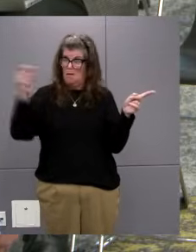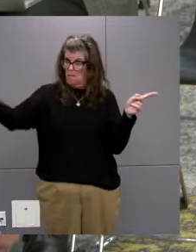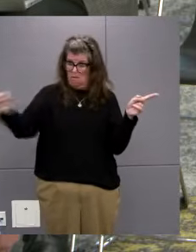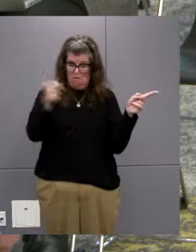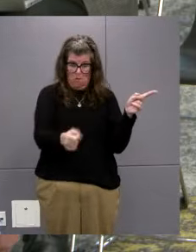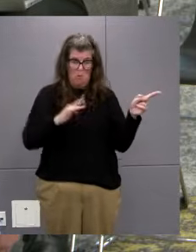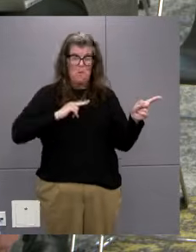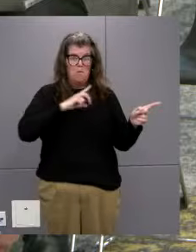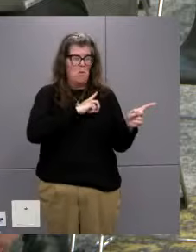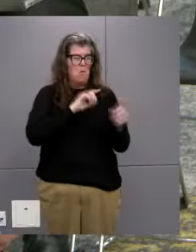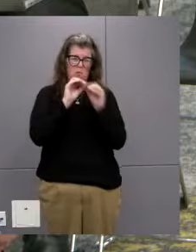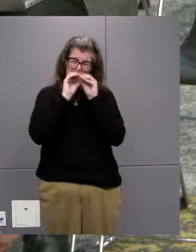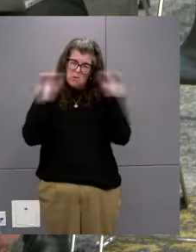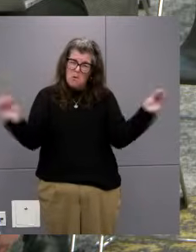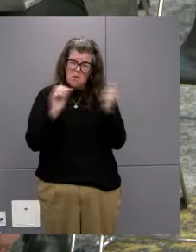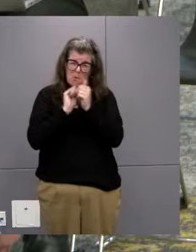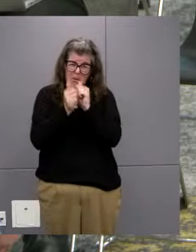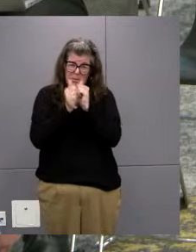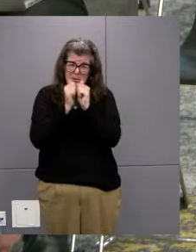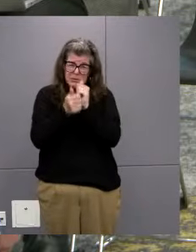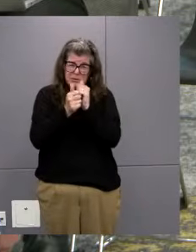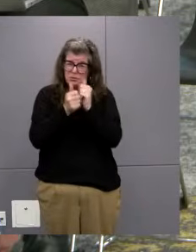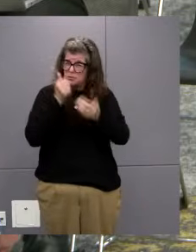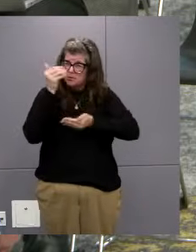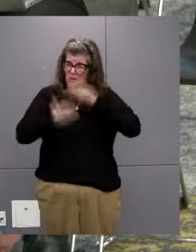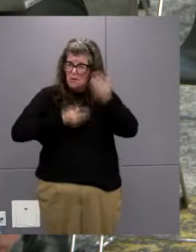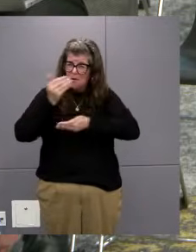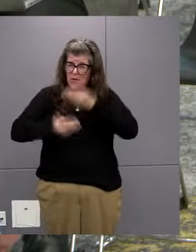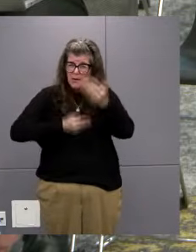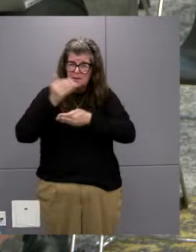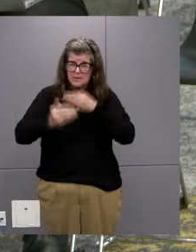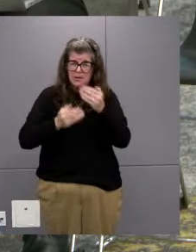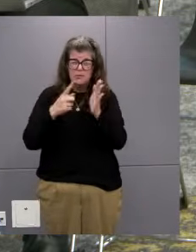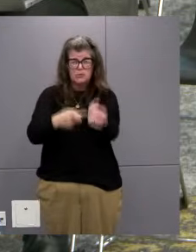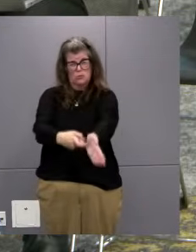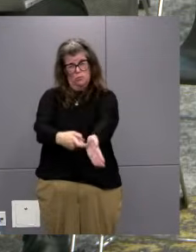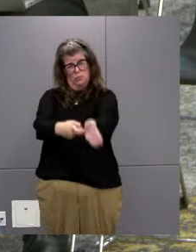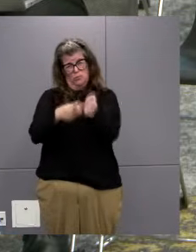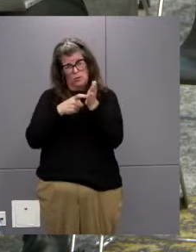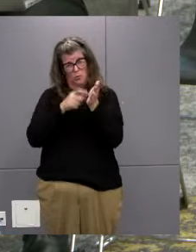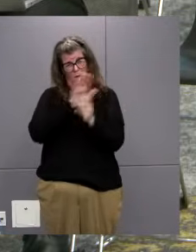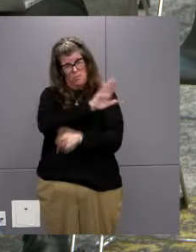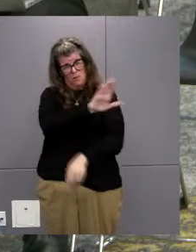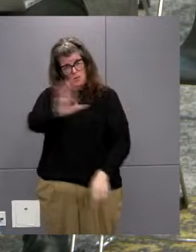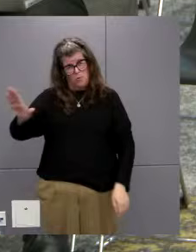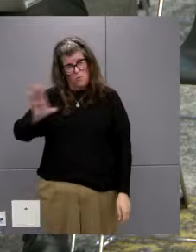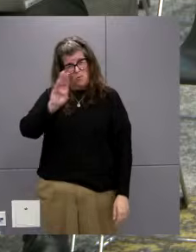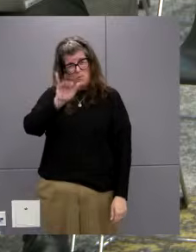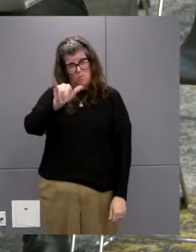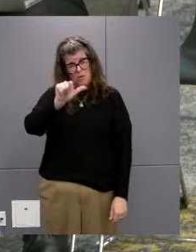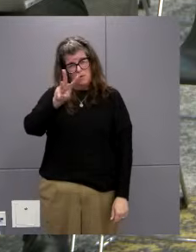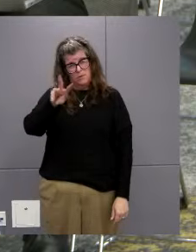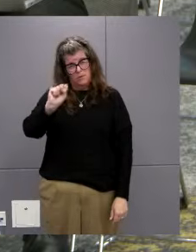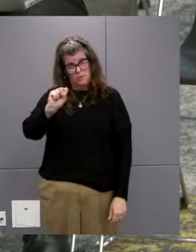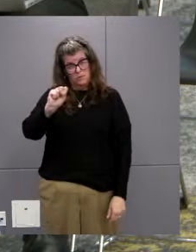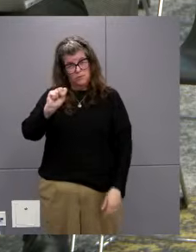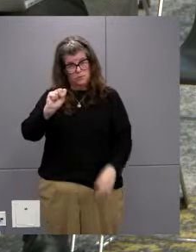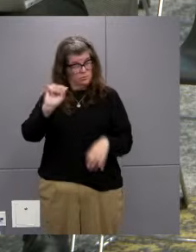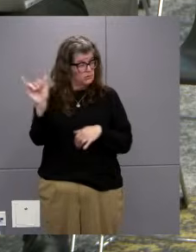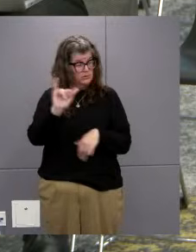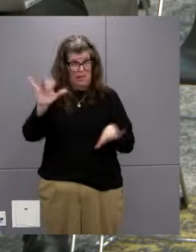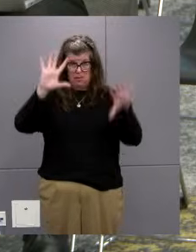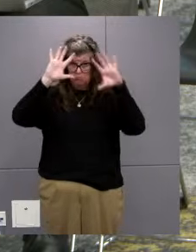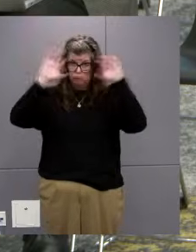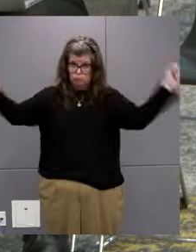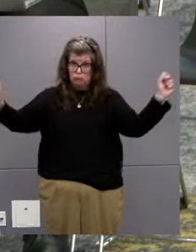without any competition through the hiring process required by your bylaws. They join your president, who did not go through